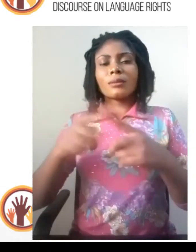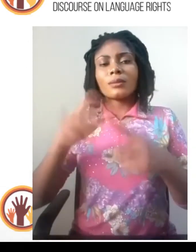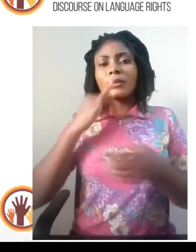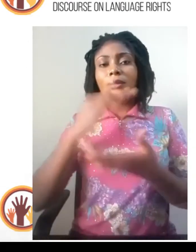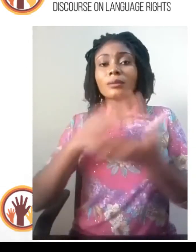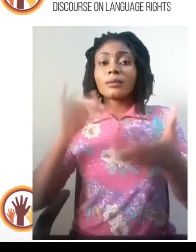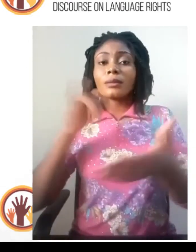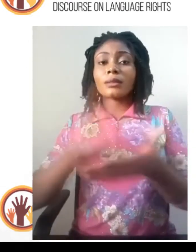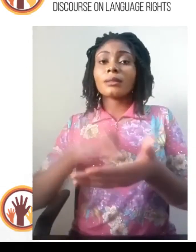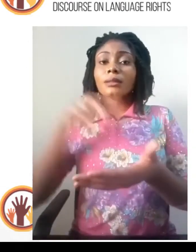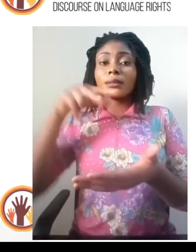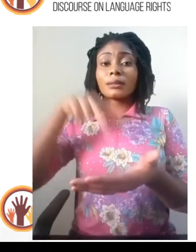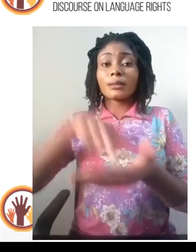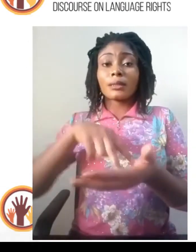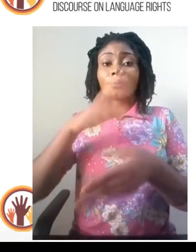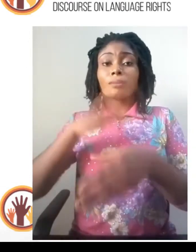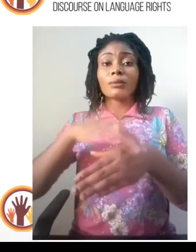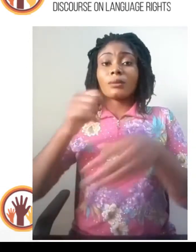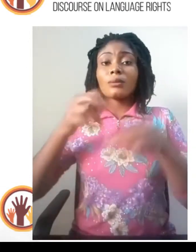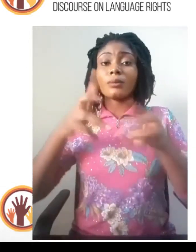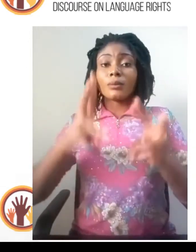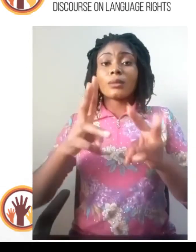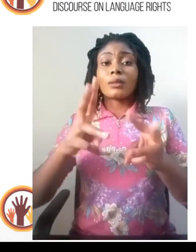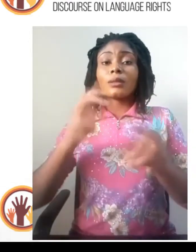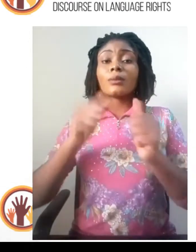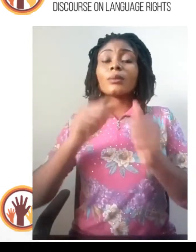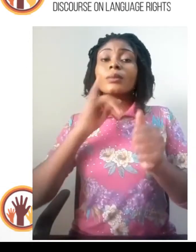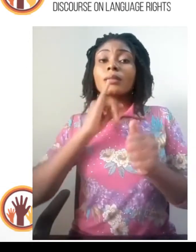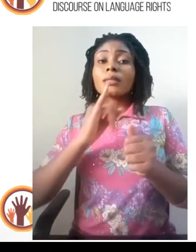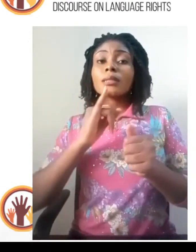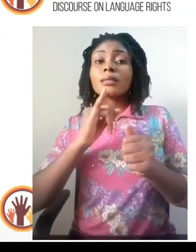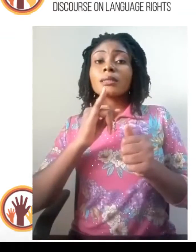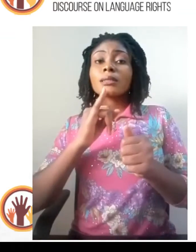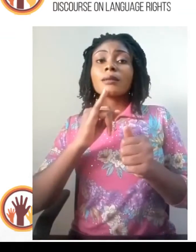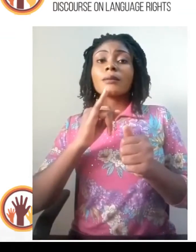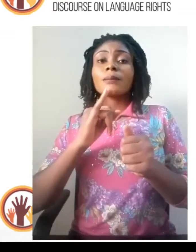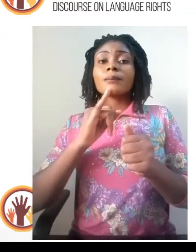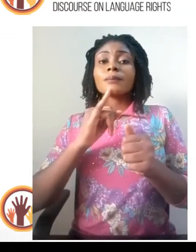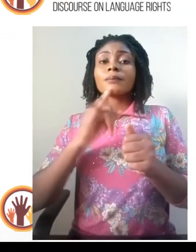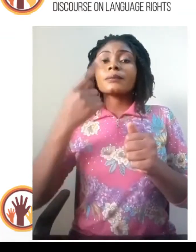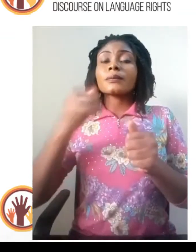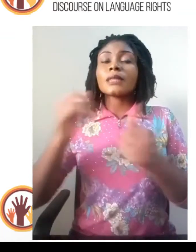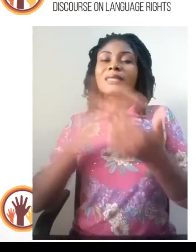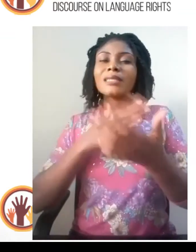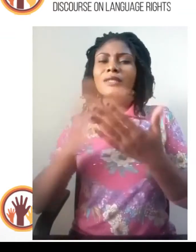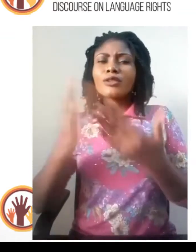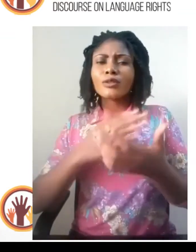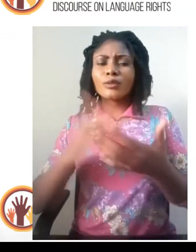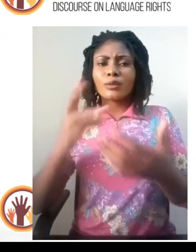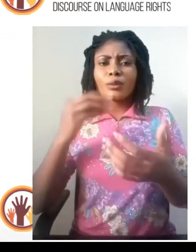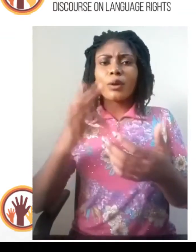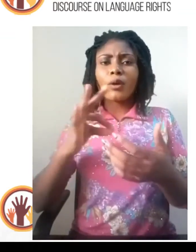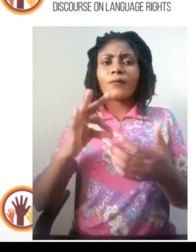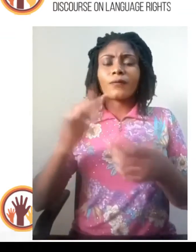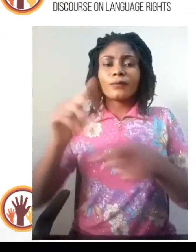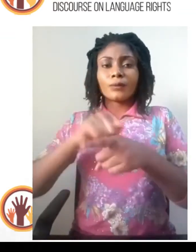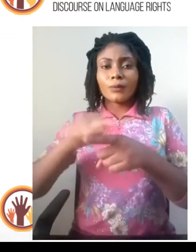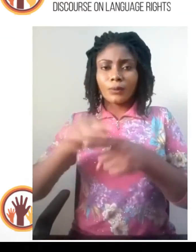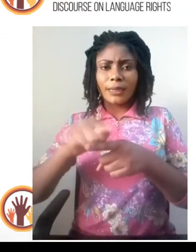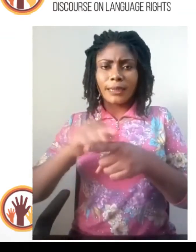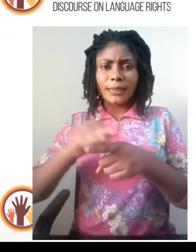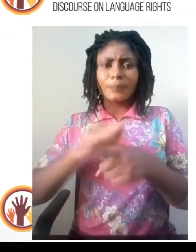that usually stands on the way, which is the issue of